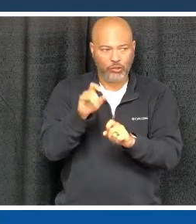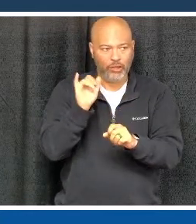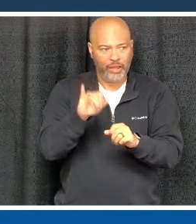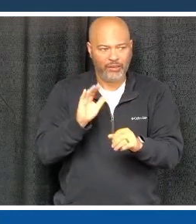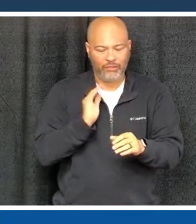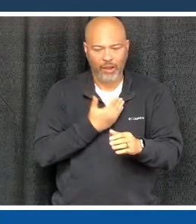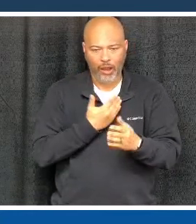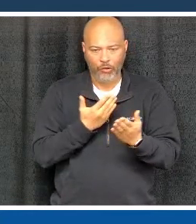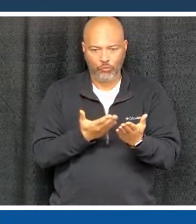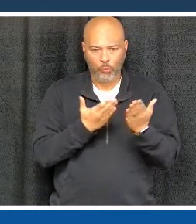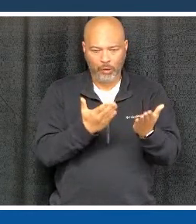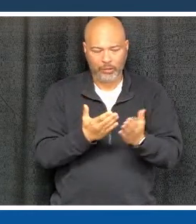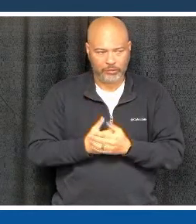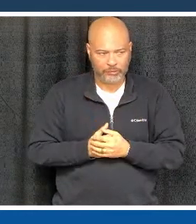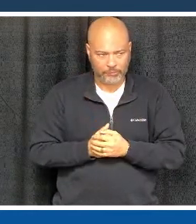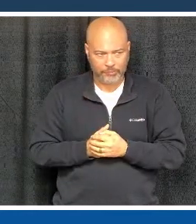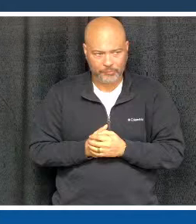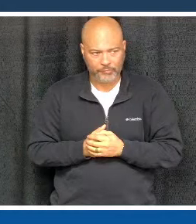sort of a trend that you will see.